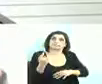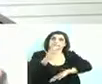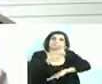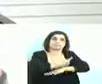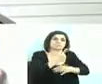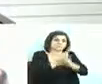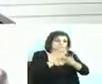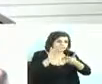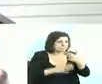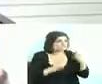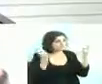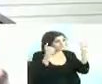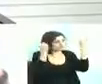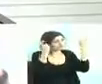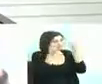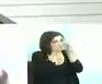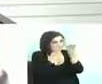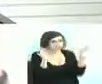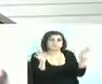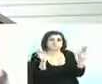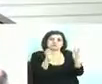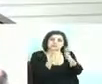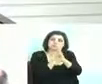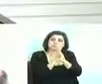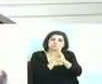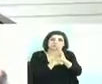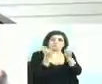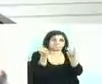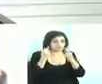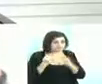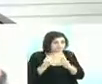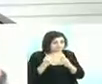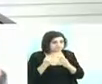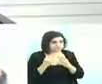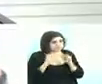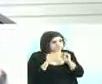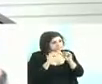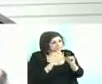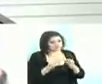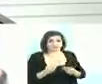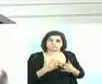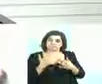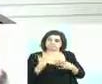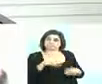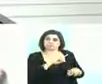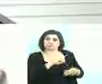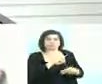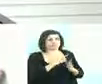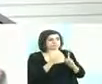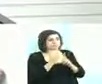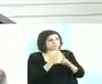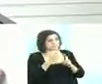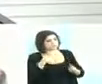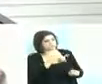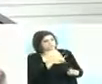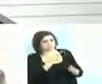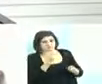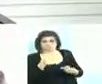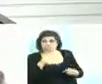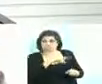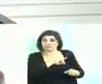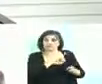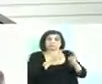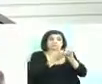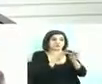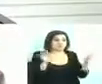when we celebrate our freedom. We ask that you be with us, that you continue to inspire us, that you remind us that we are freed. We